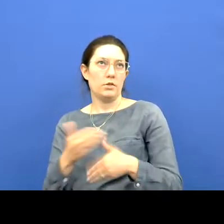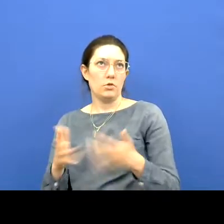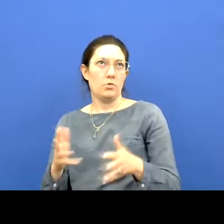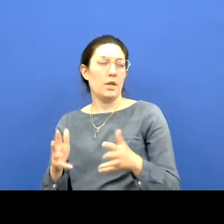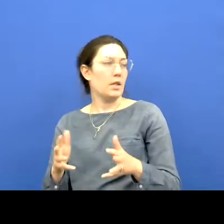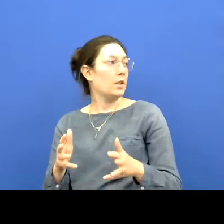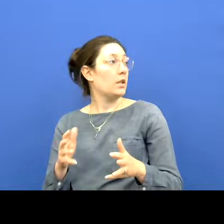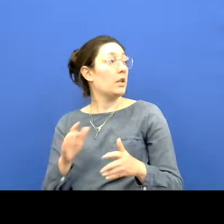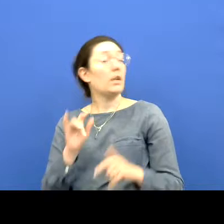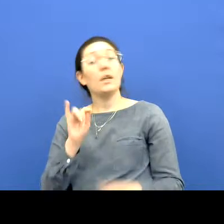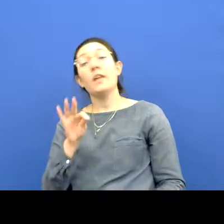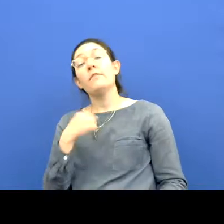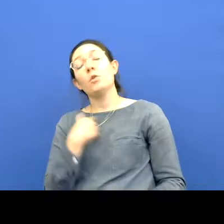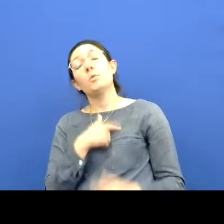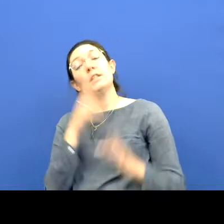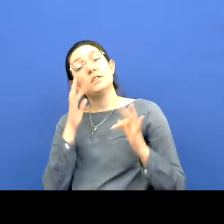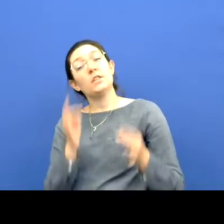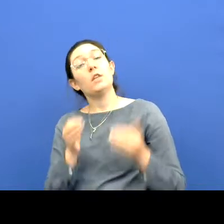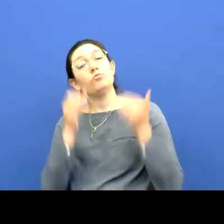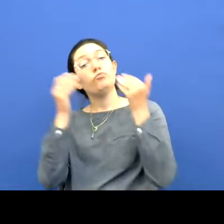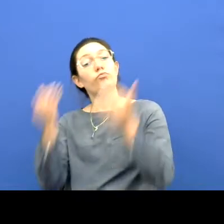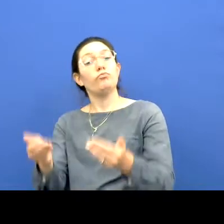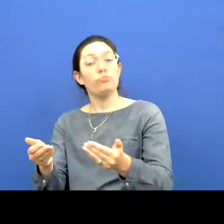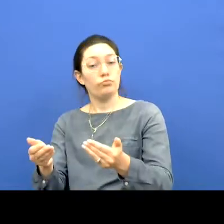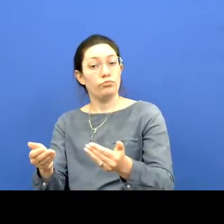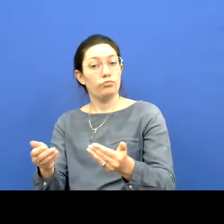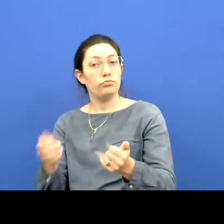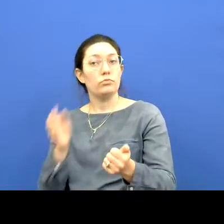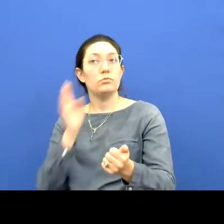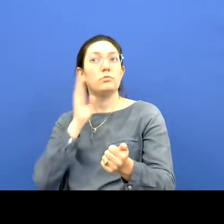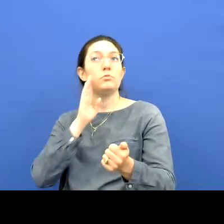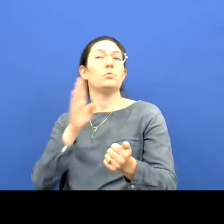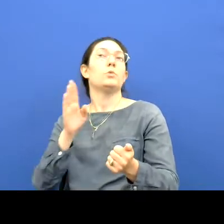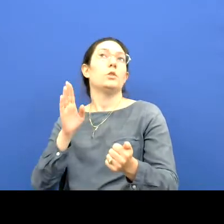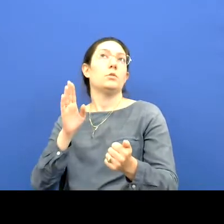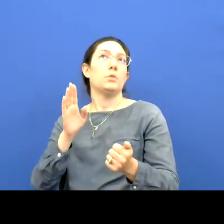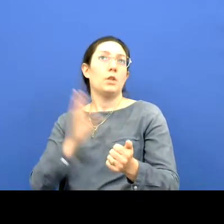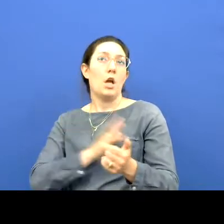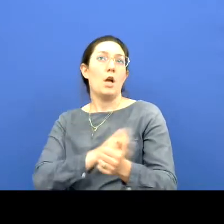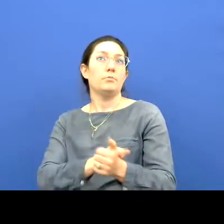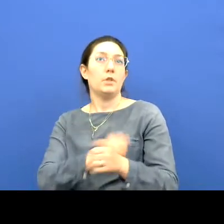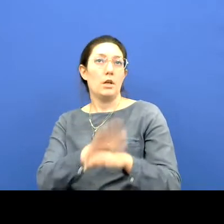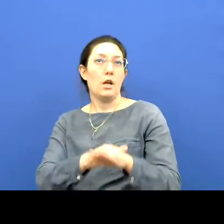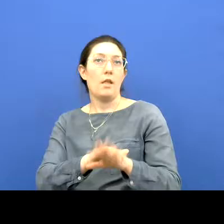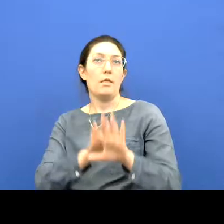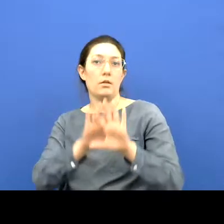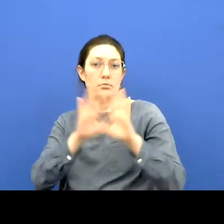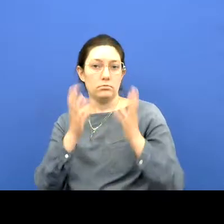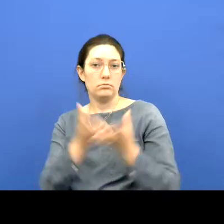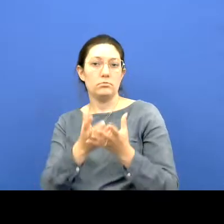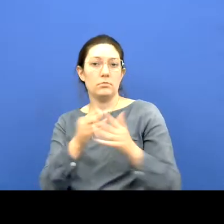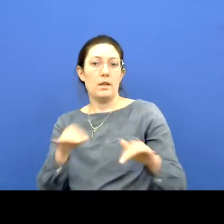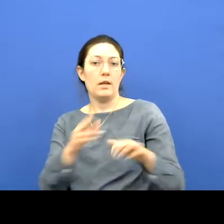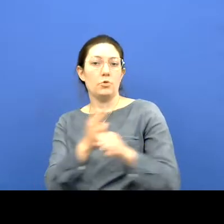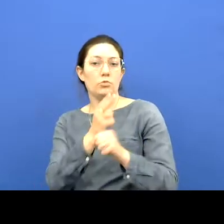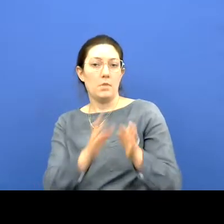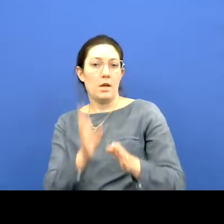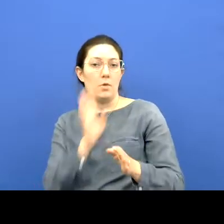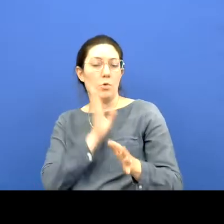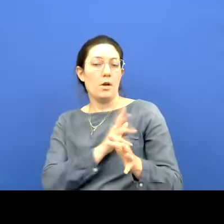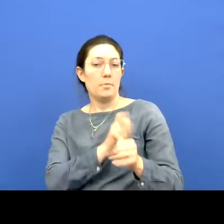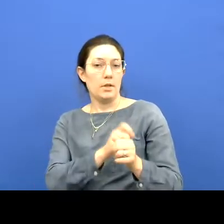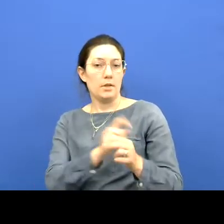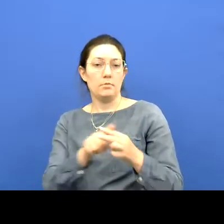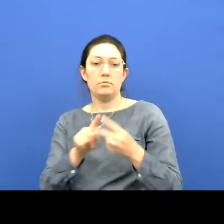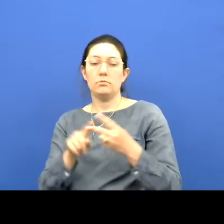because if we decide to do this, it would be, we would do an update to the comprehensive land use plan. We would incorporate